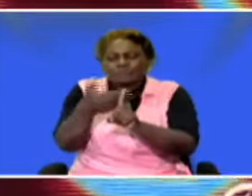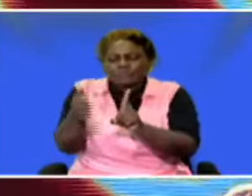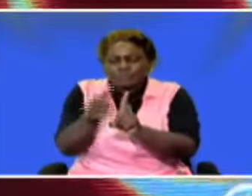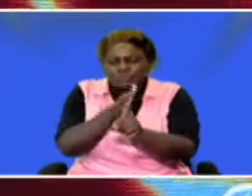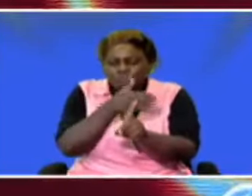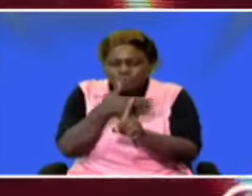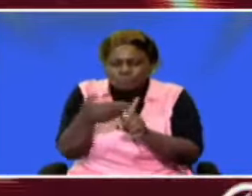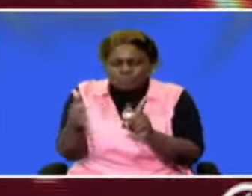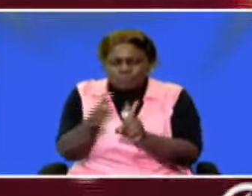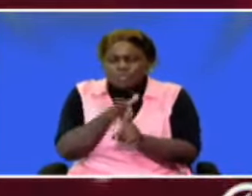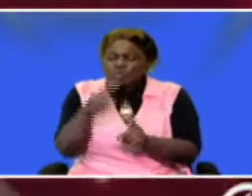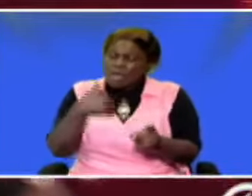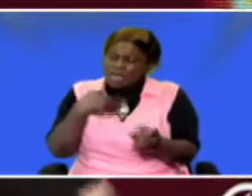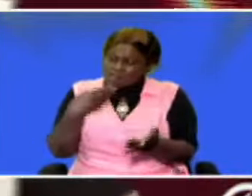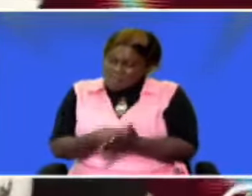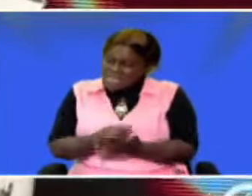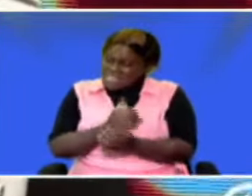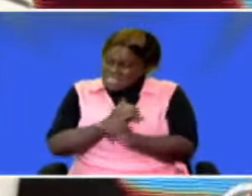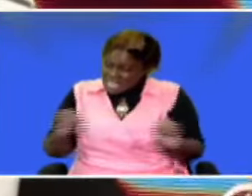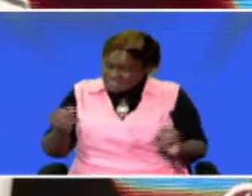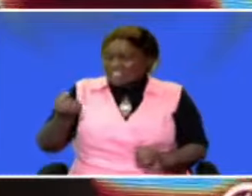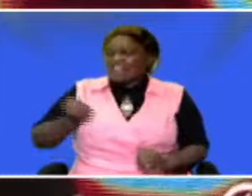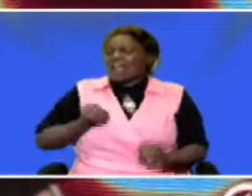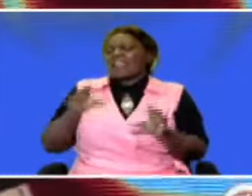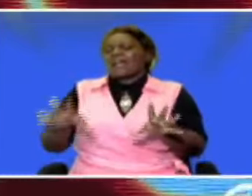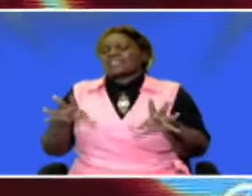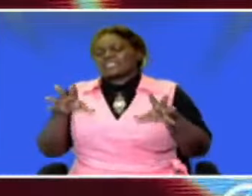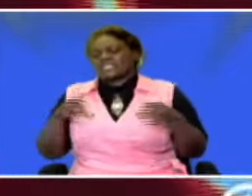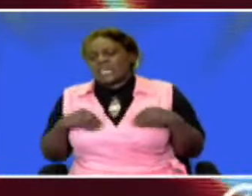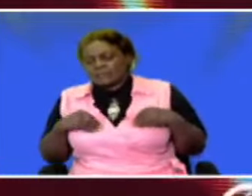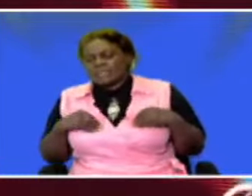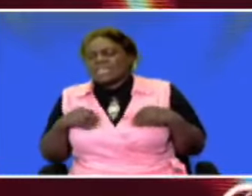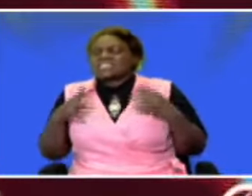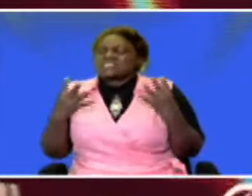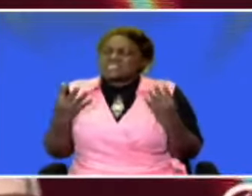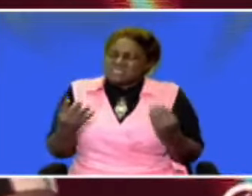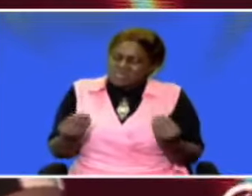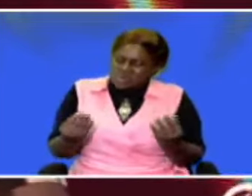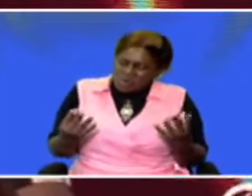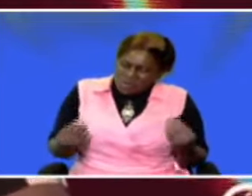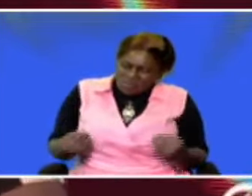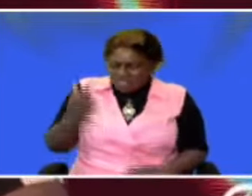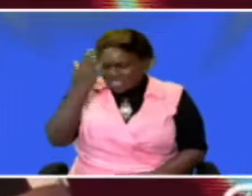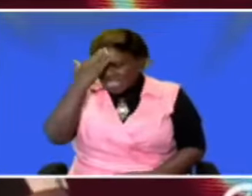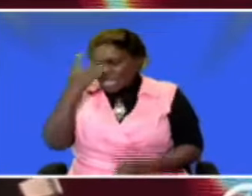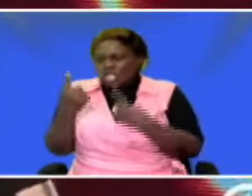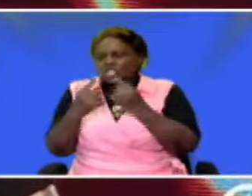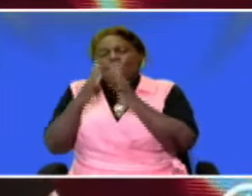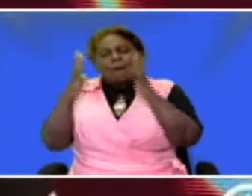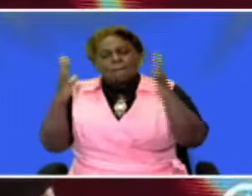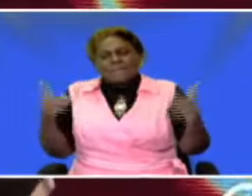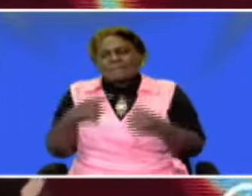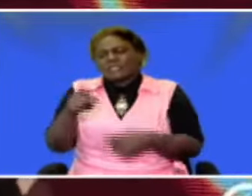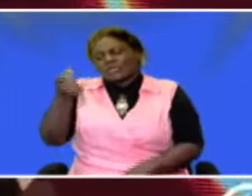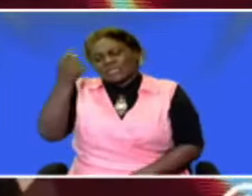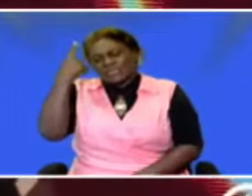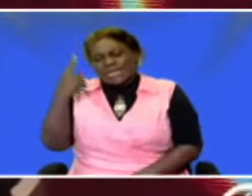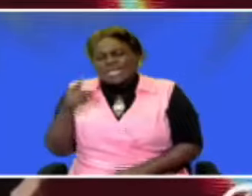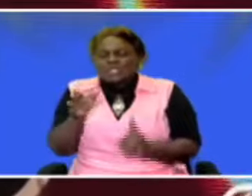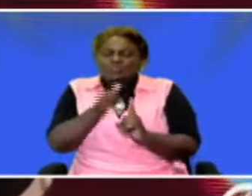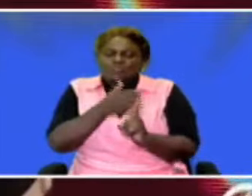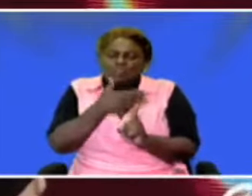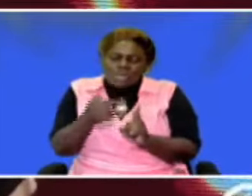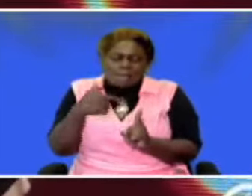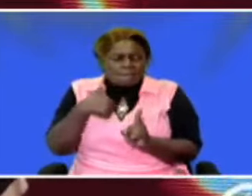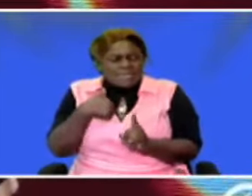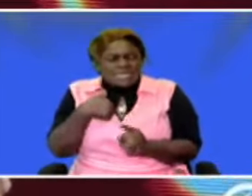accent peke ata kama una pesa dem anaingia box. Cause we are soft, we are gentle, we talk big ata kama welewi. Darling, to wacha